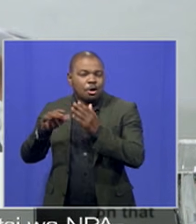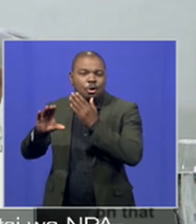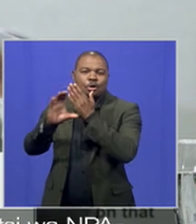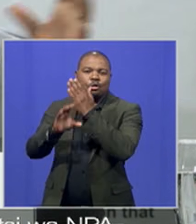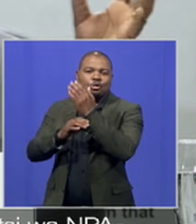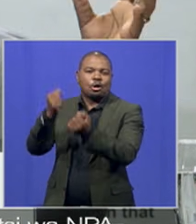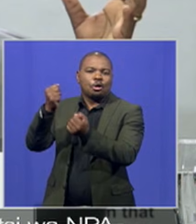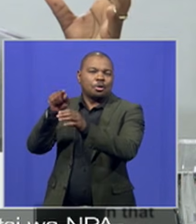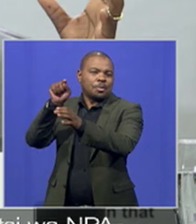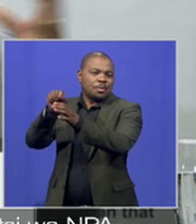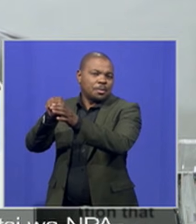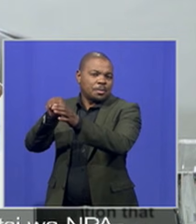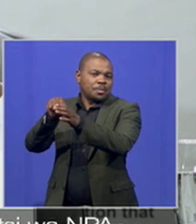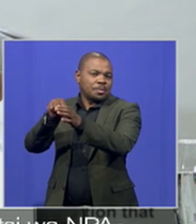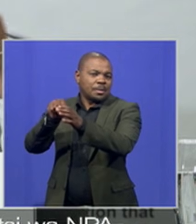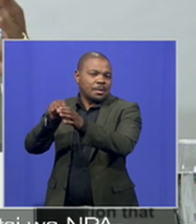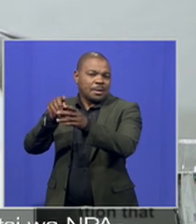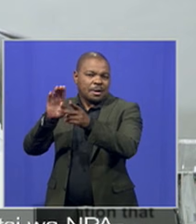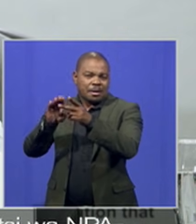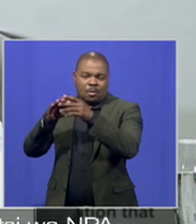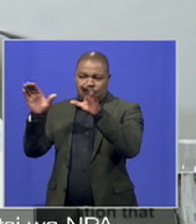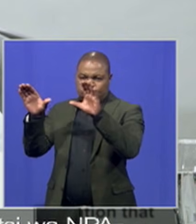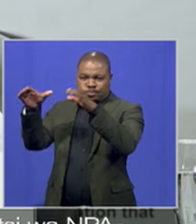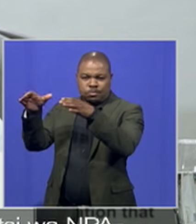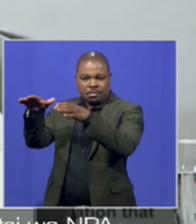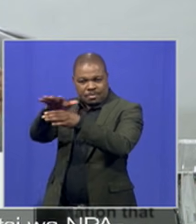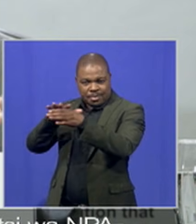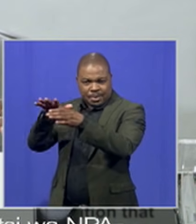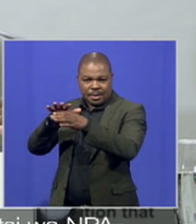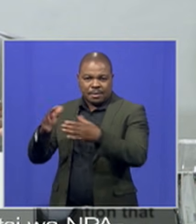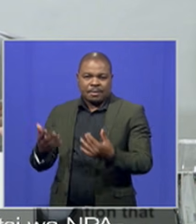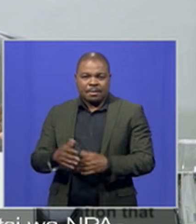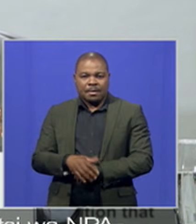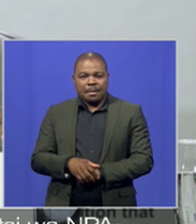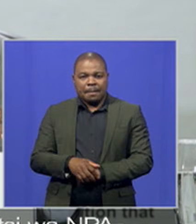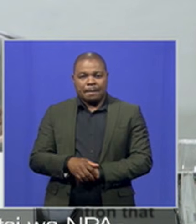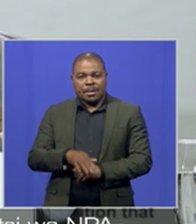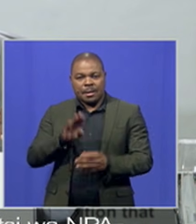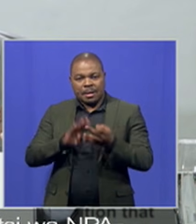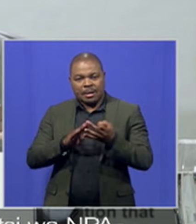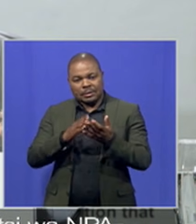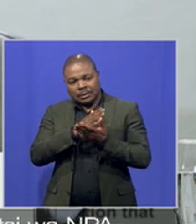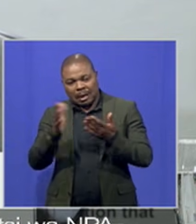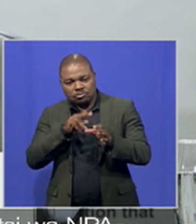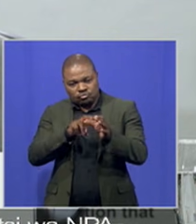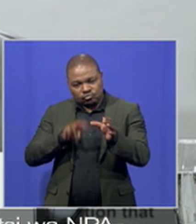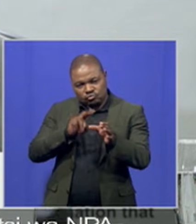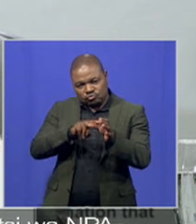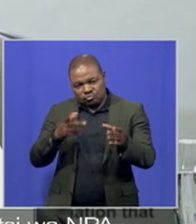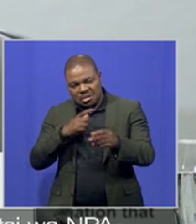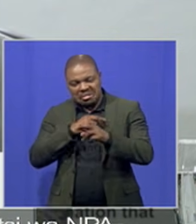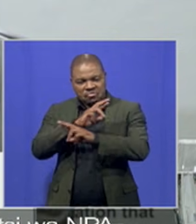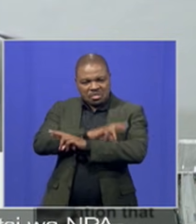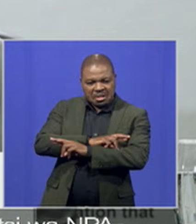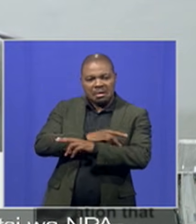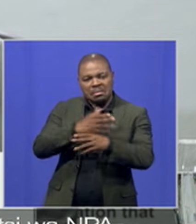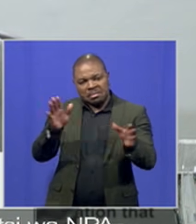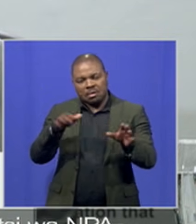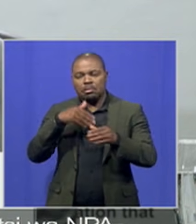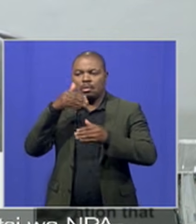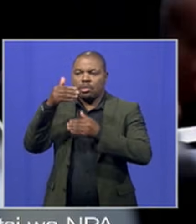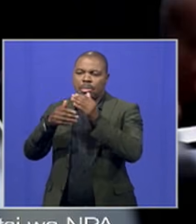Constitutional Court's police, but win out those who would be resigning or retiring until you have the